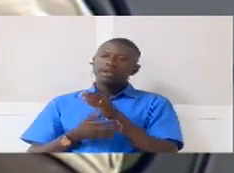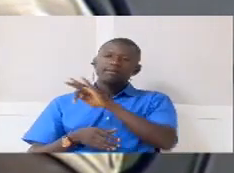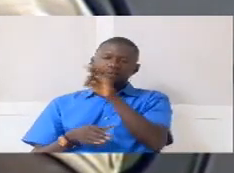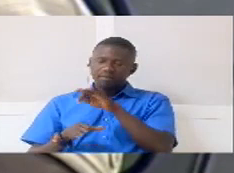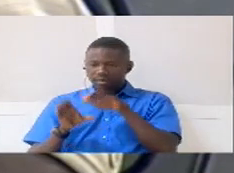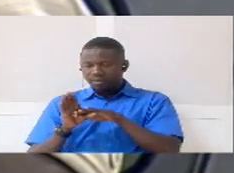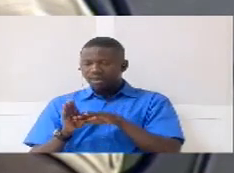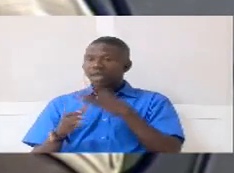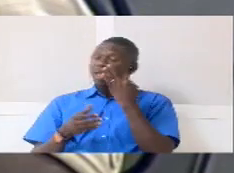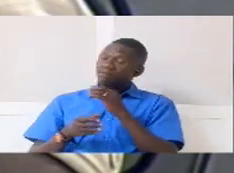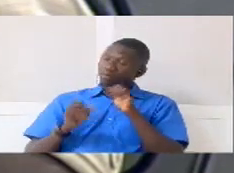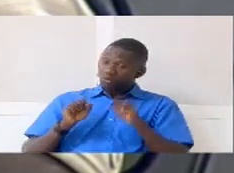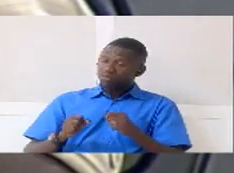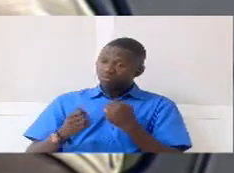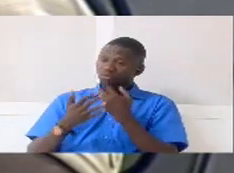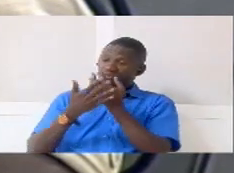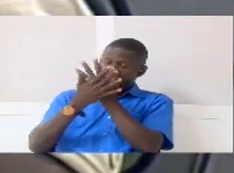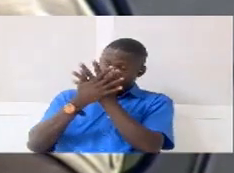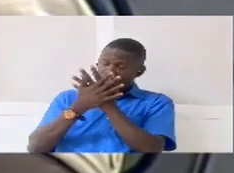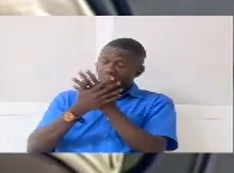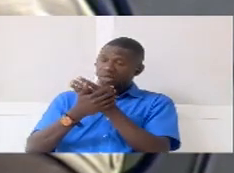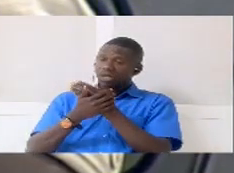do not have it to give it to them.